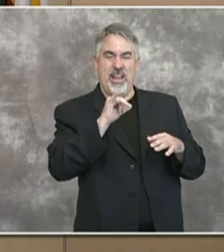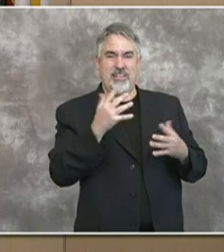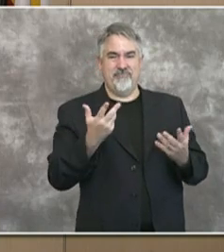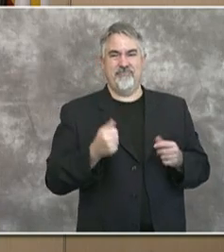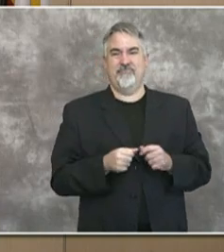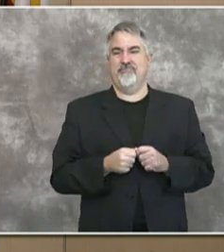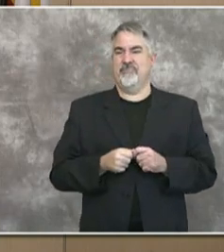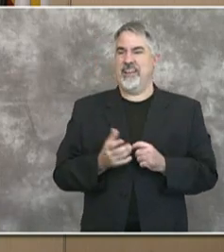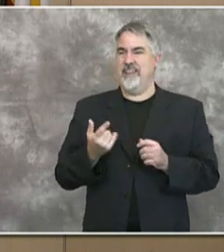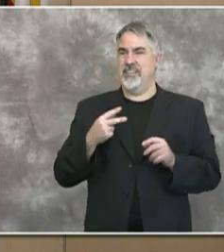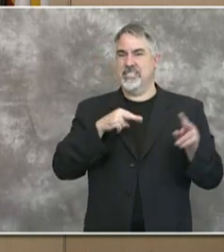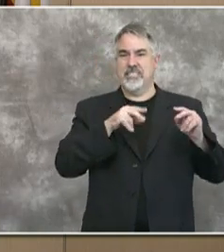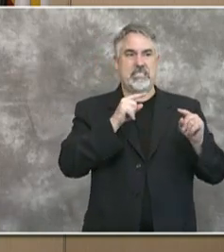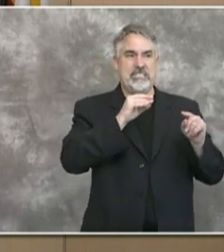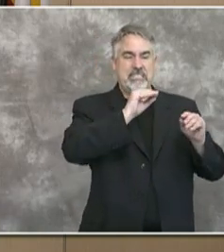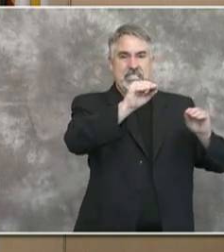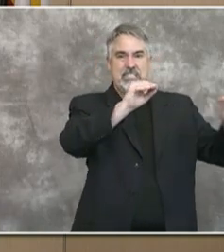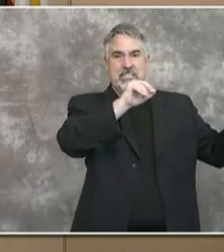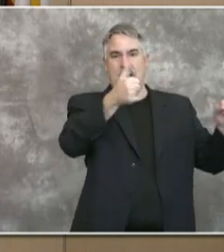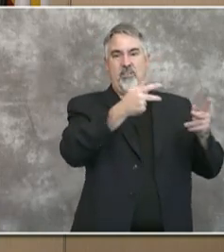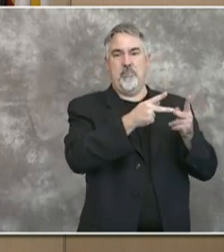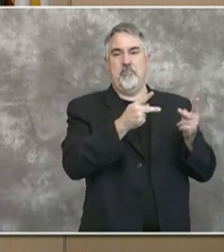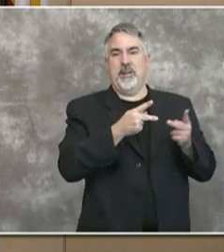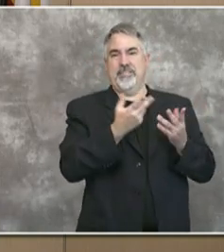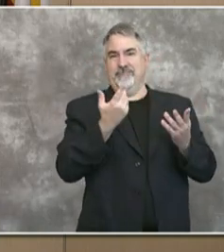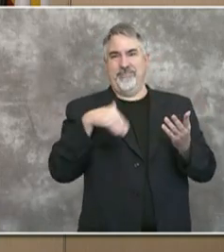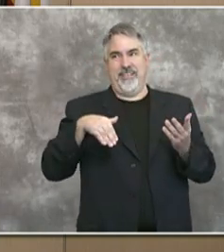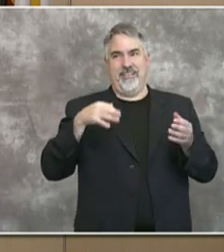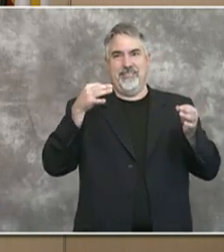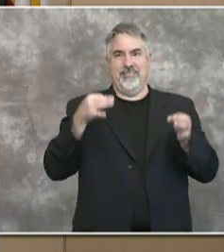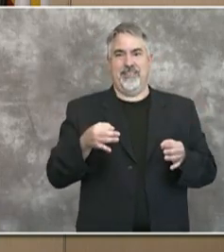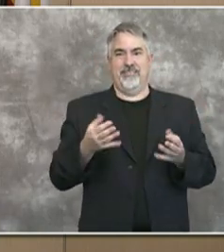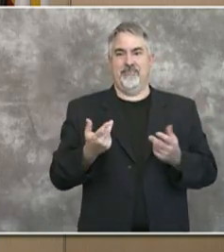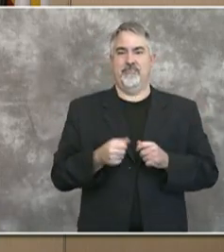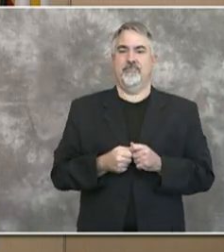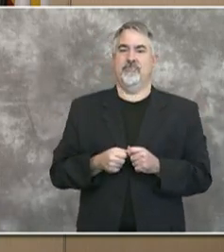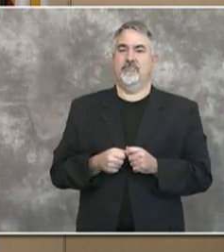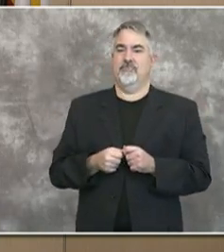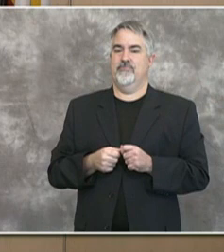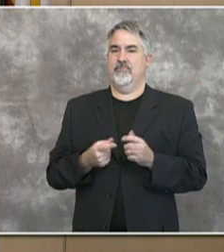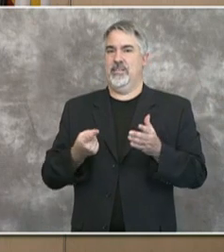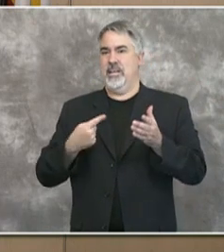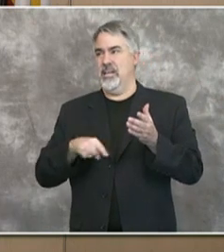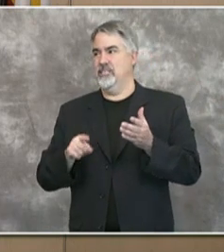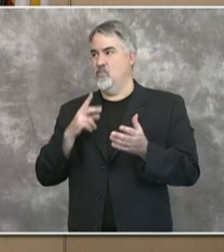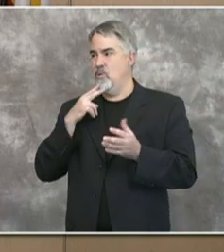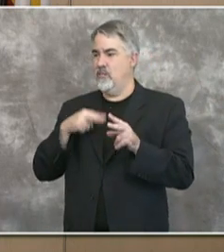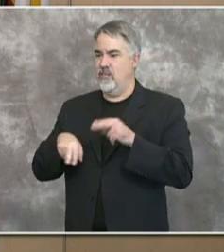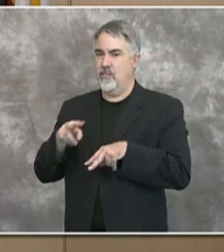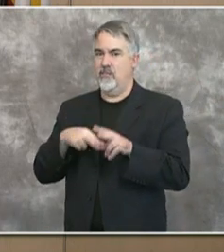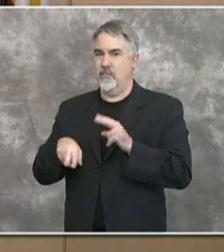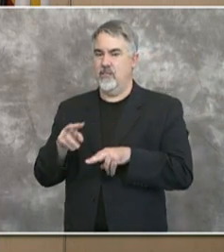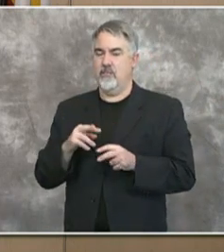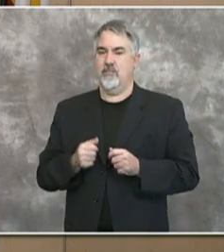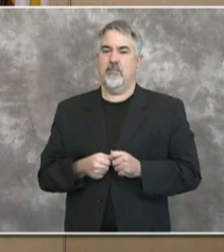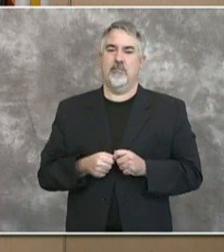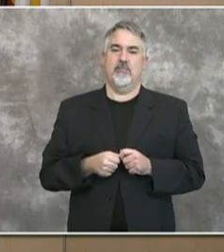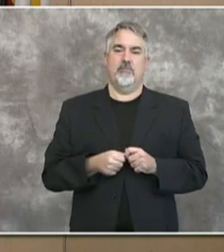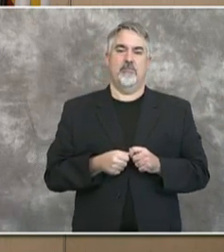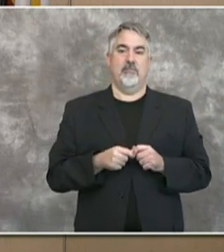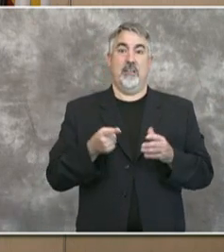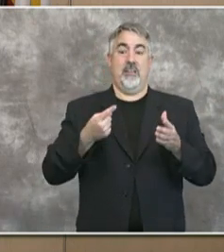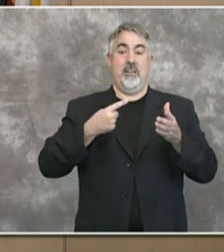other facilities for opening up next week when we have additional extreme